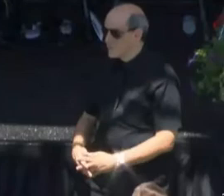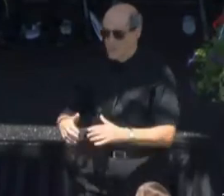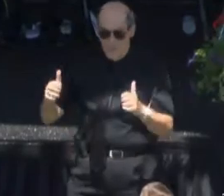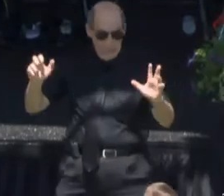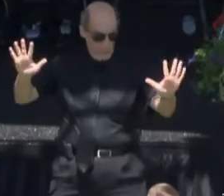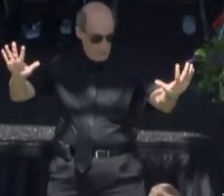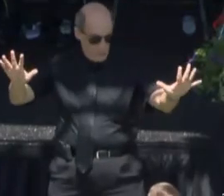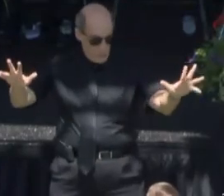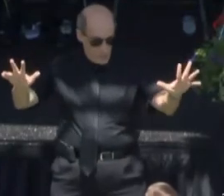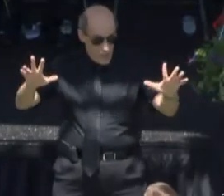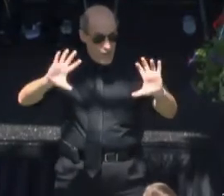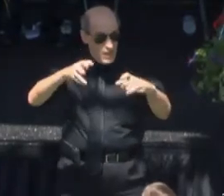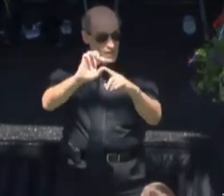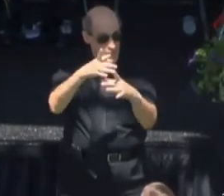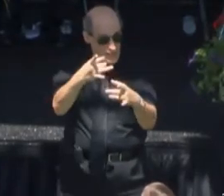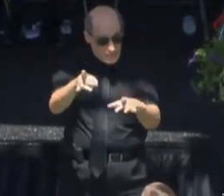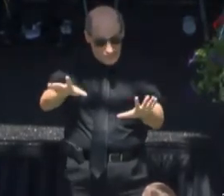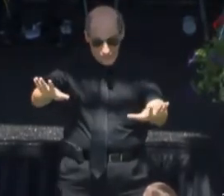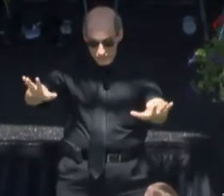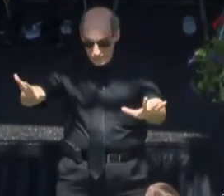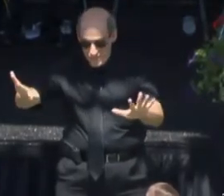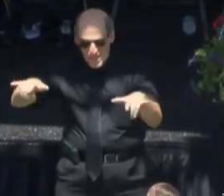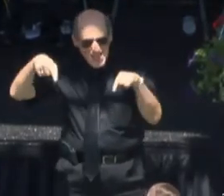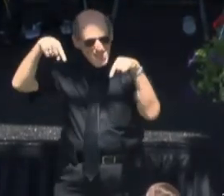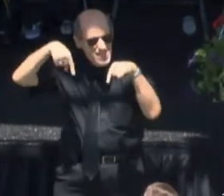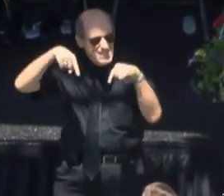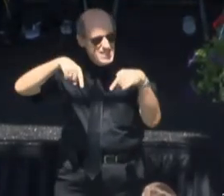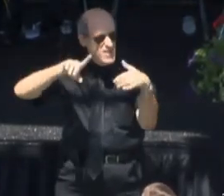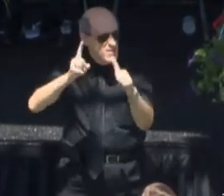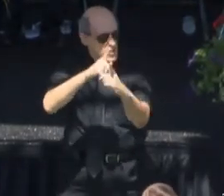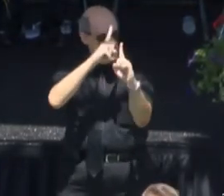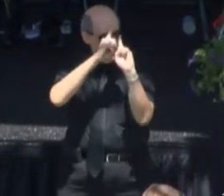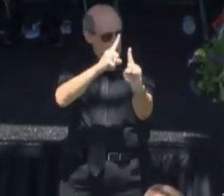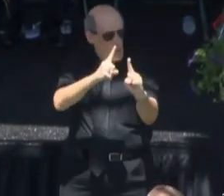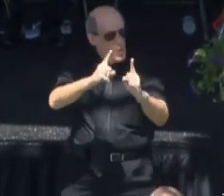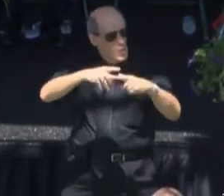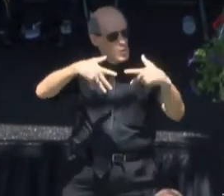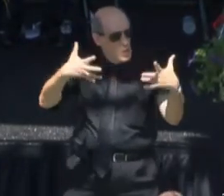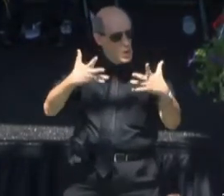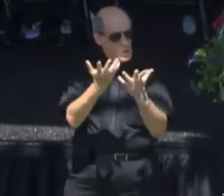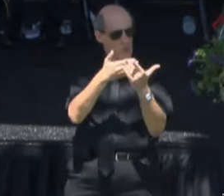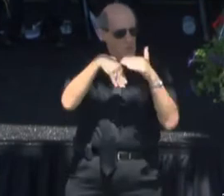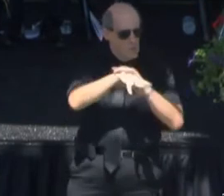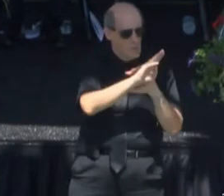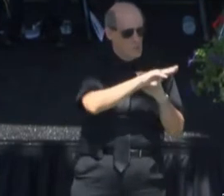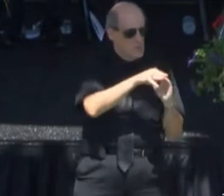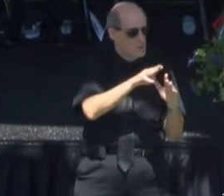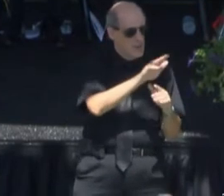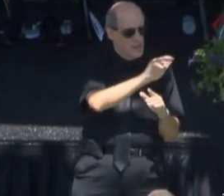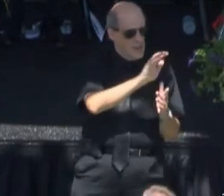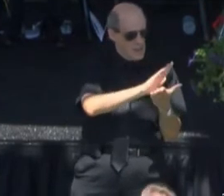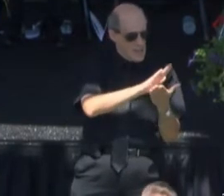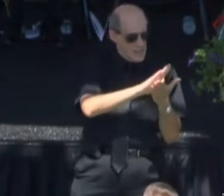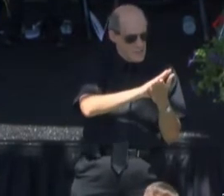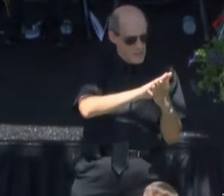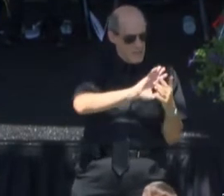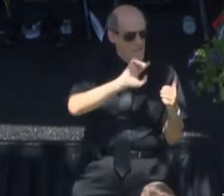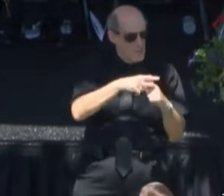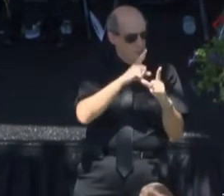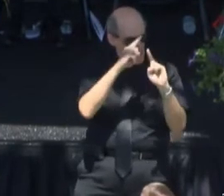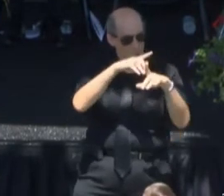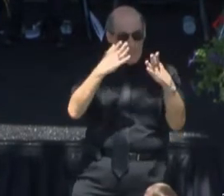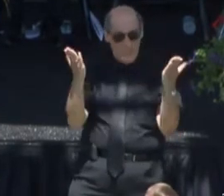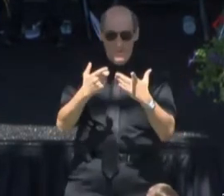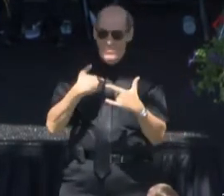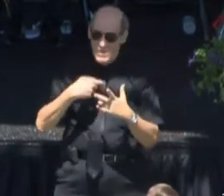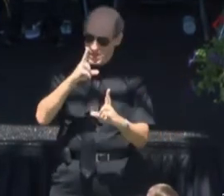All right, 2018. This is what the goal number 1 was when you went to the Merchant Marine Academy. And I have the